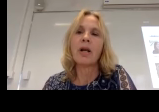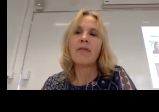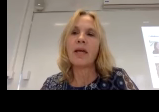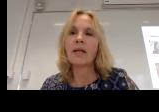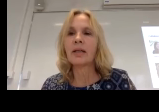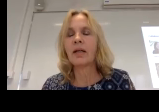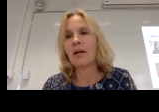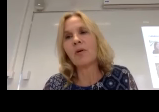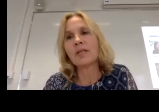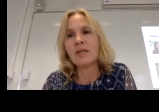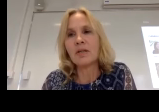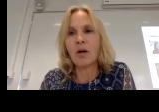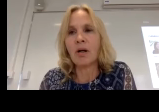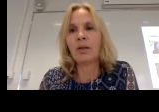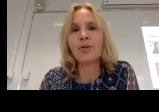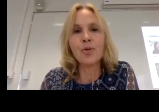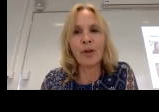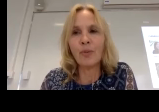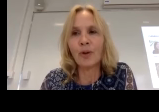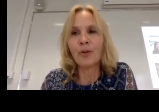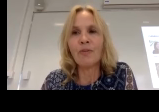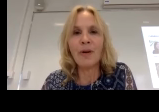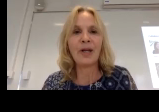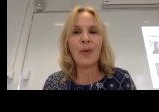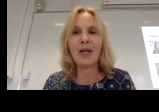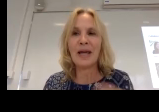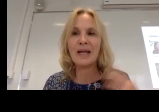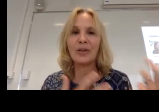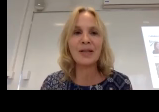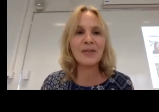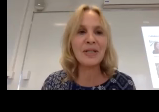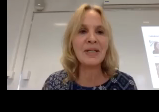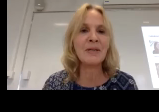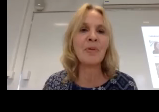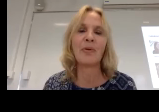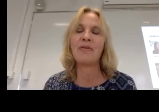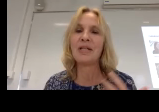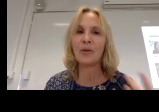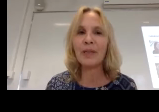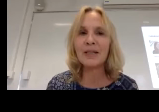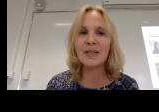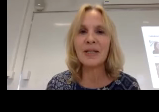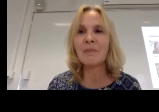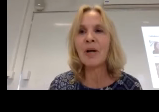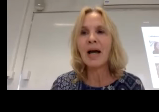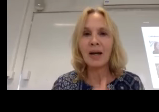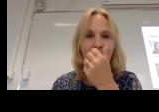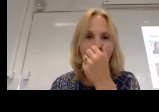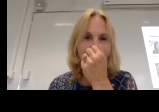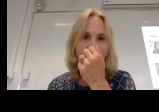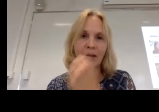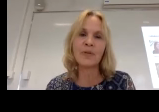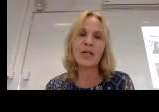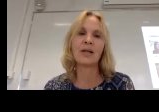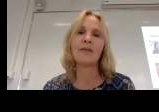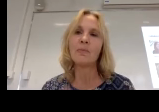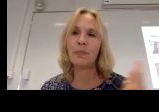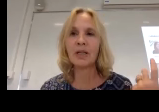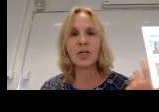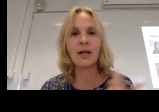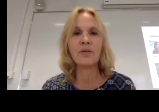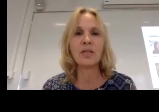So I want to thank, of course, this is all joint work with my great ASL-Lex team, with the ERP team. I want to